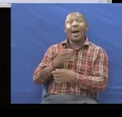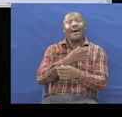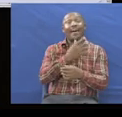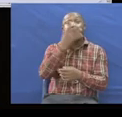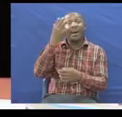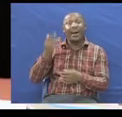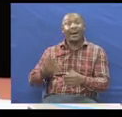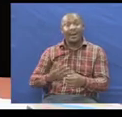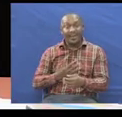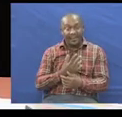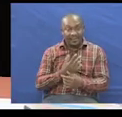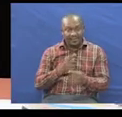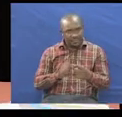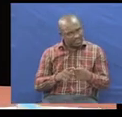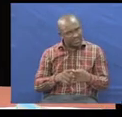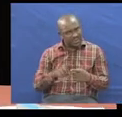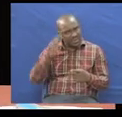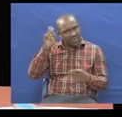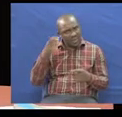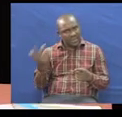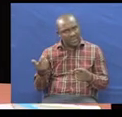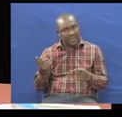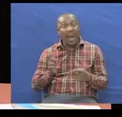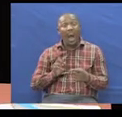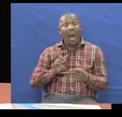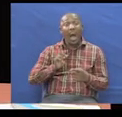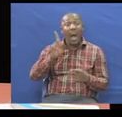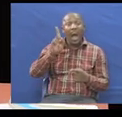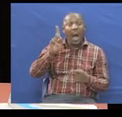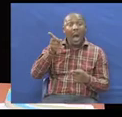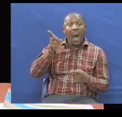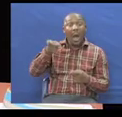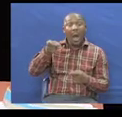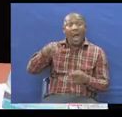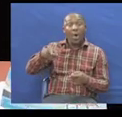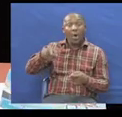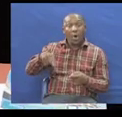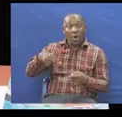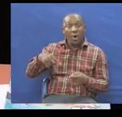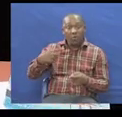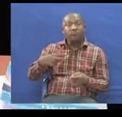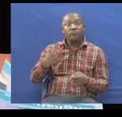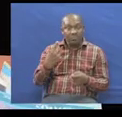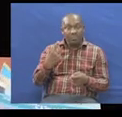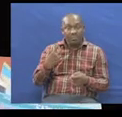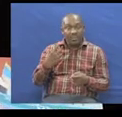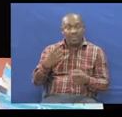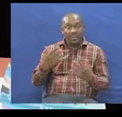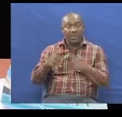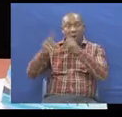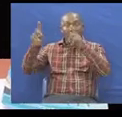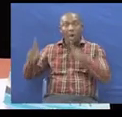Yes, numbers. What else? Some arrows. So this clock face